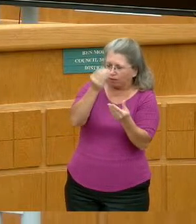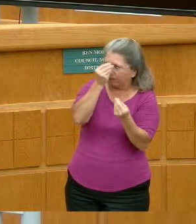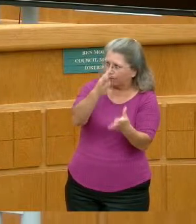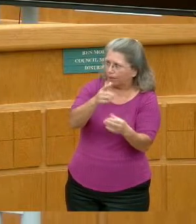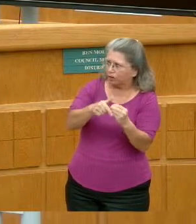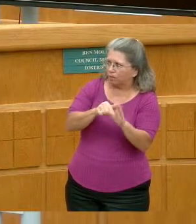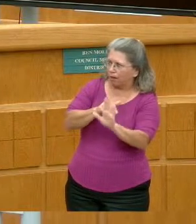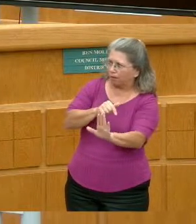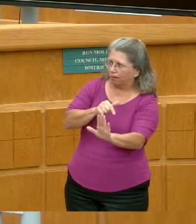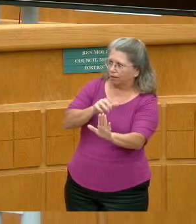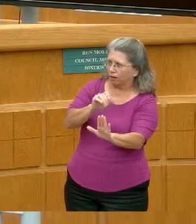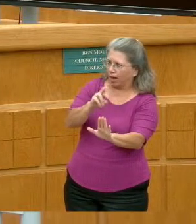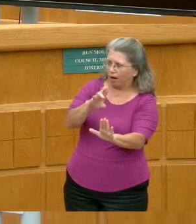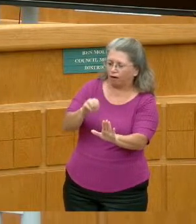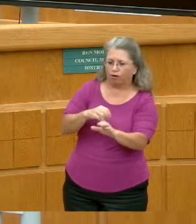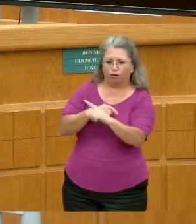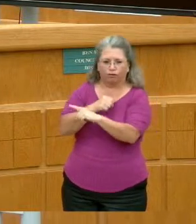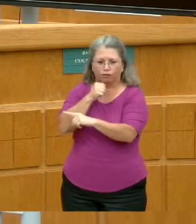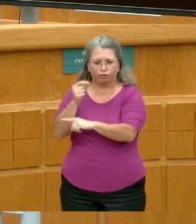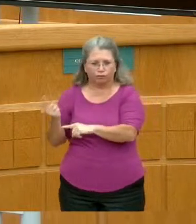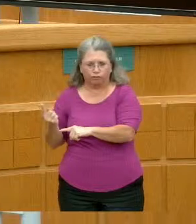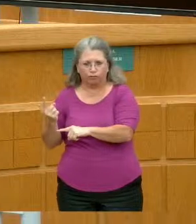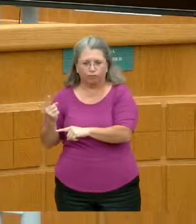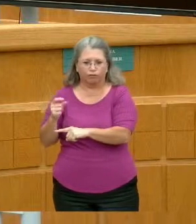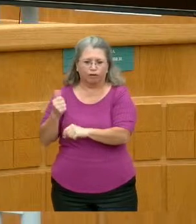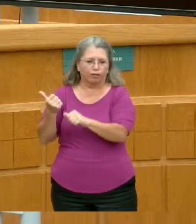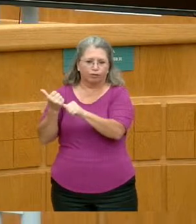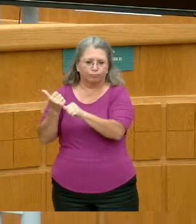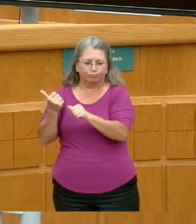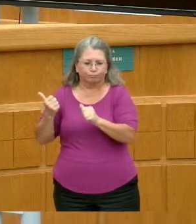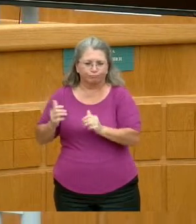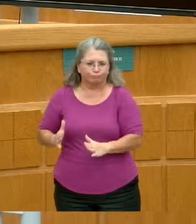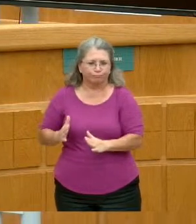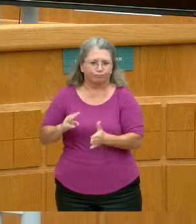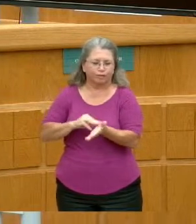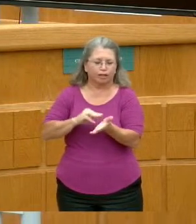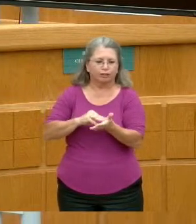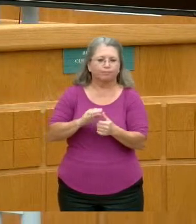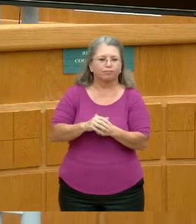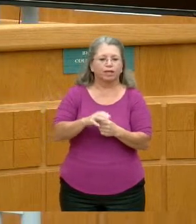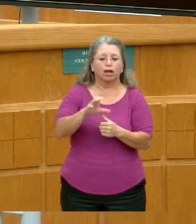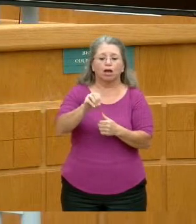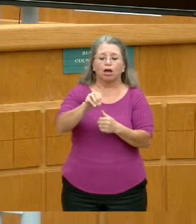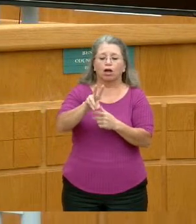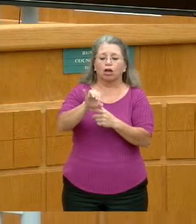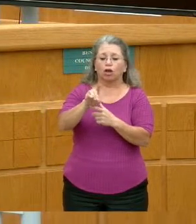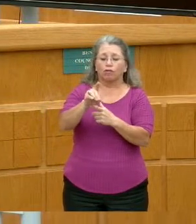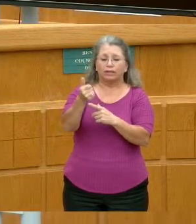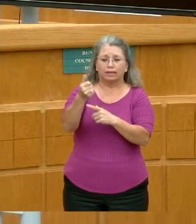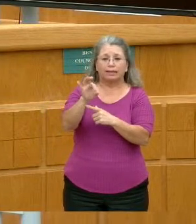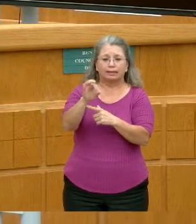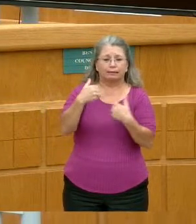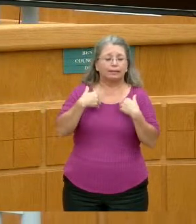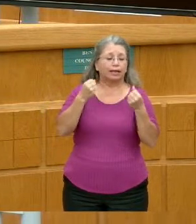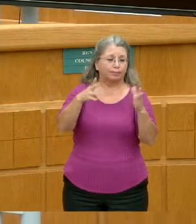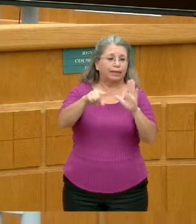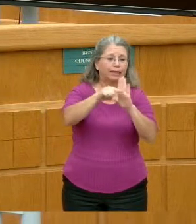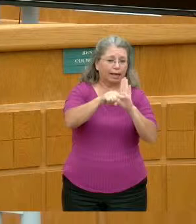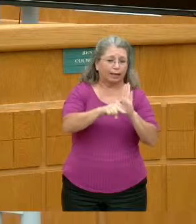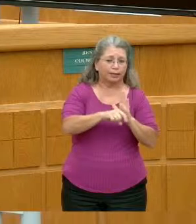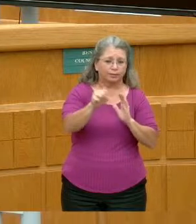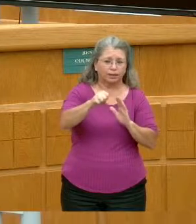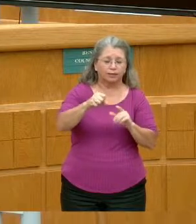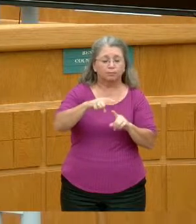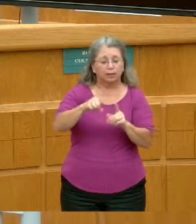will say that COVID-19 has had a lot of negatives, but also a lot of positives. It's brought us together closer as a